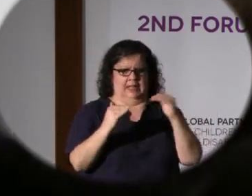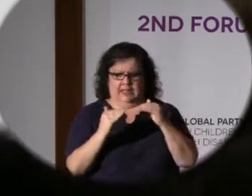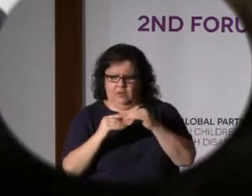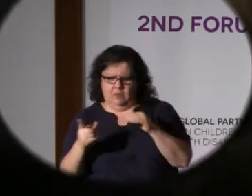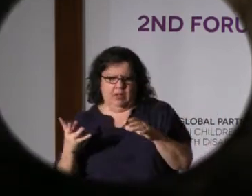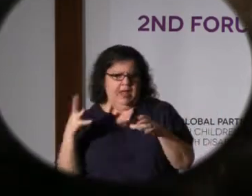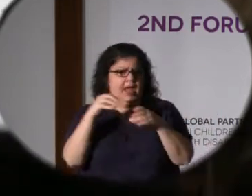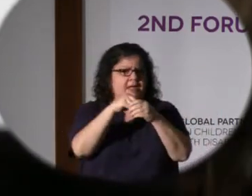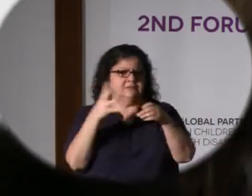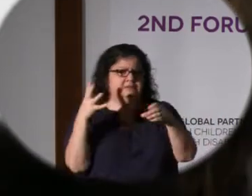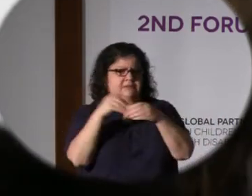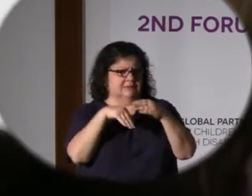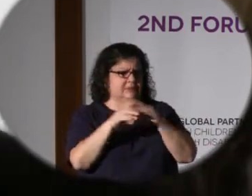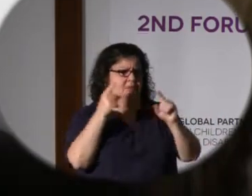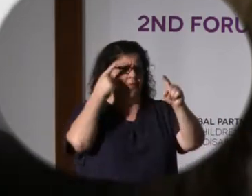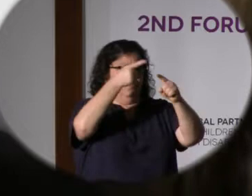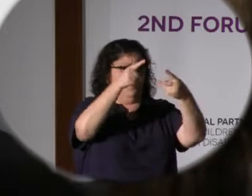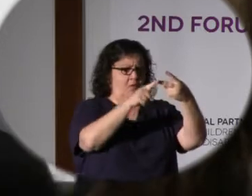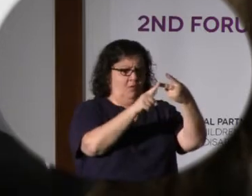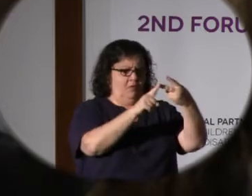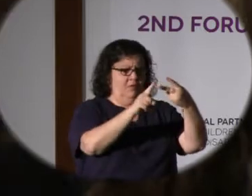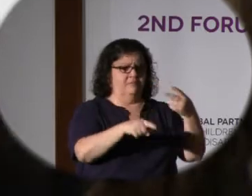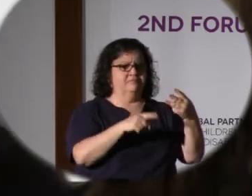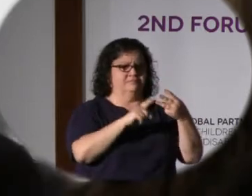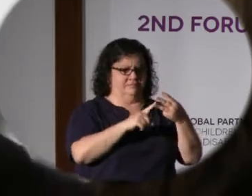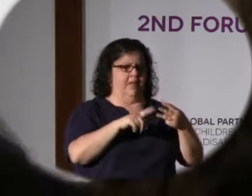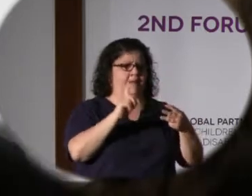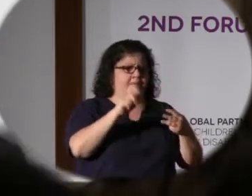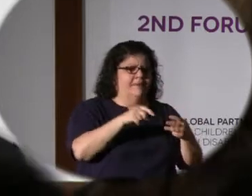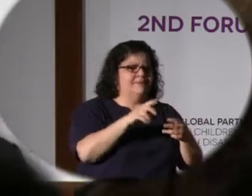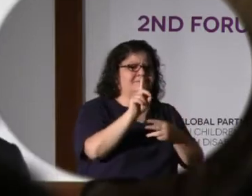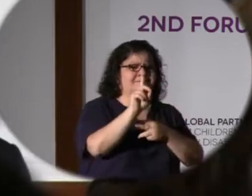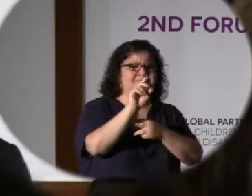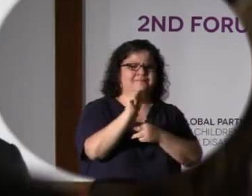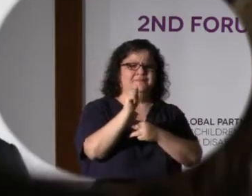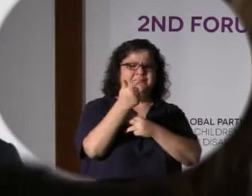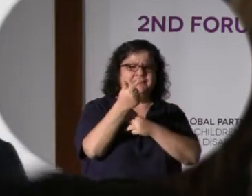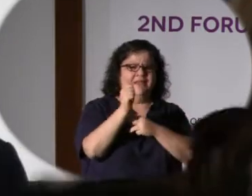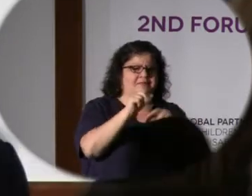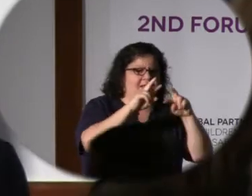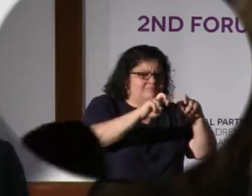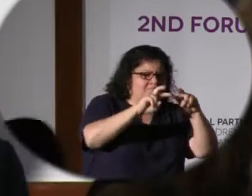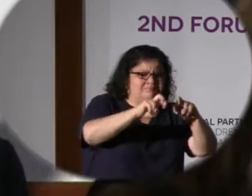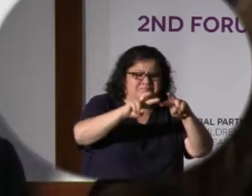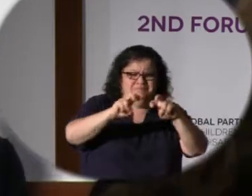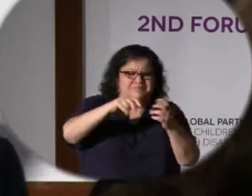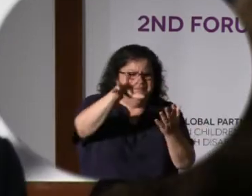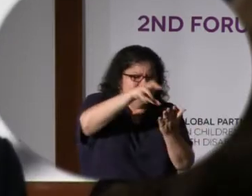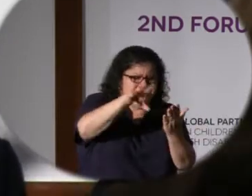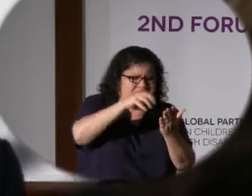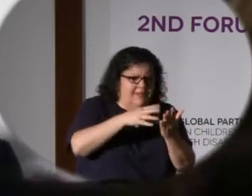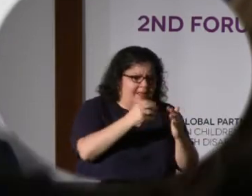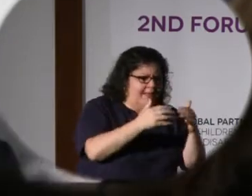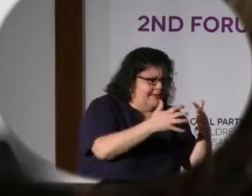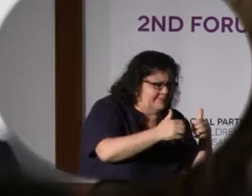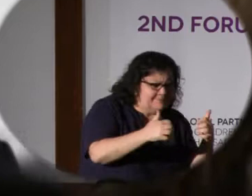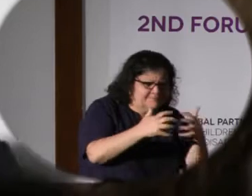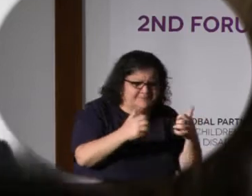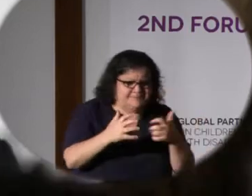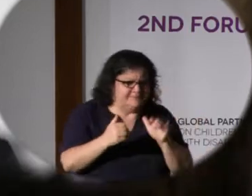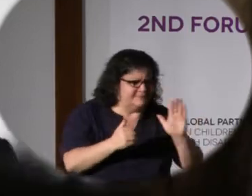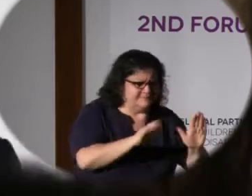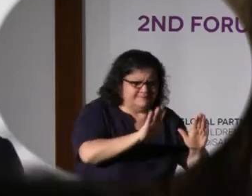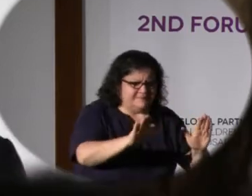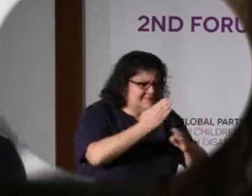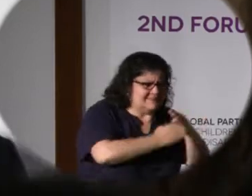give a disaggregated picture of realities so that we can solve problems. We need to set targets.